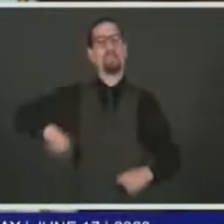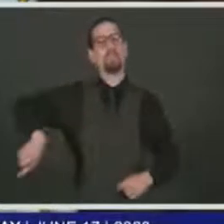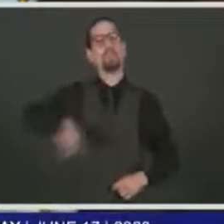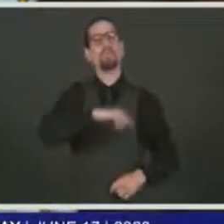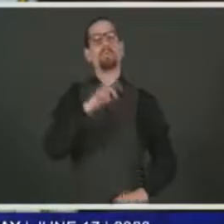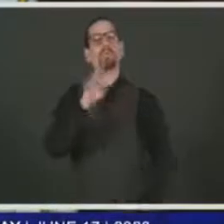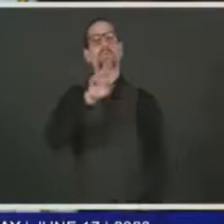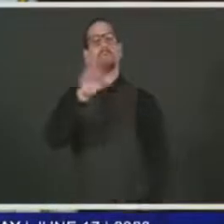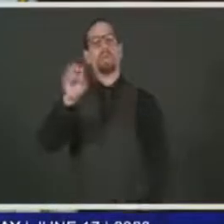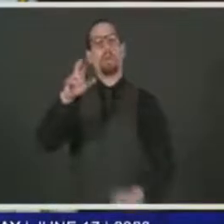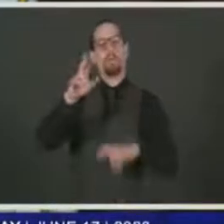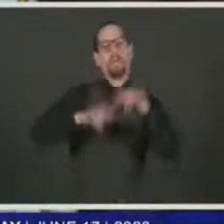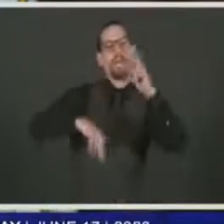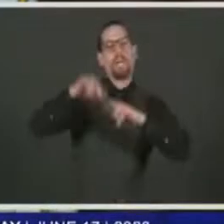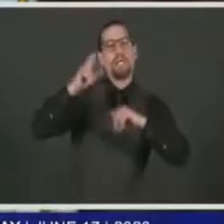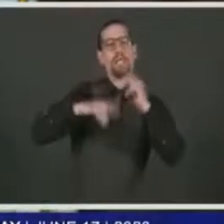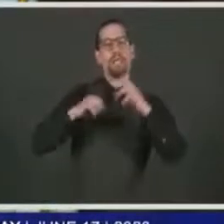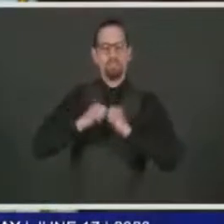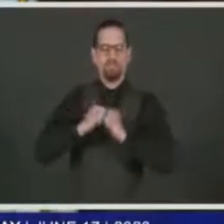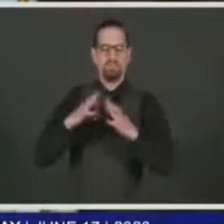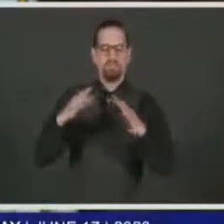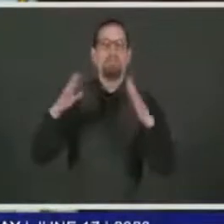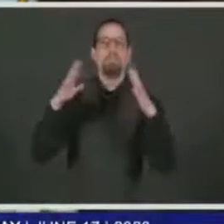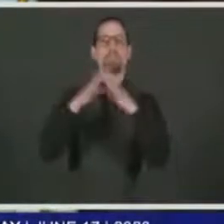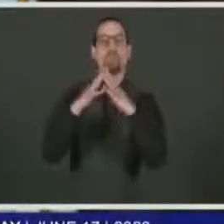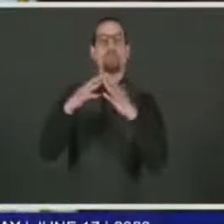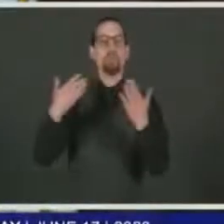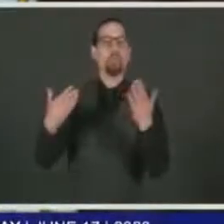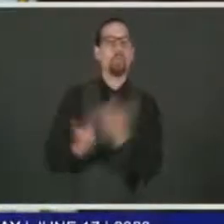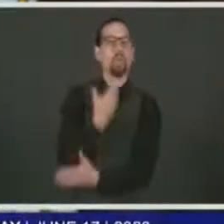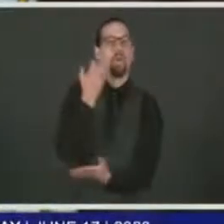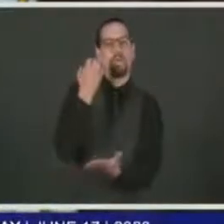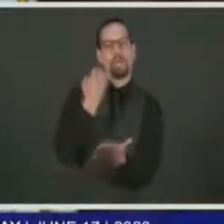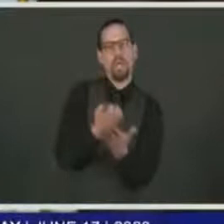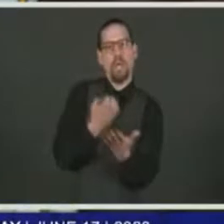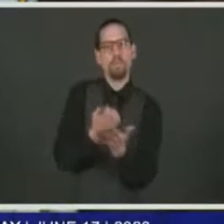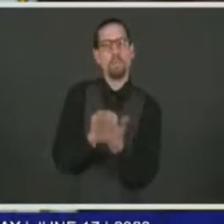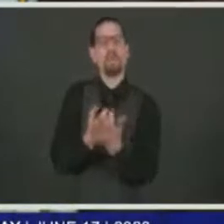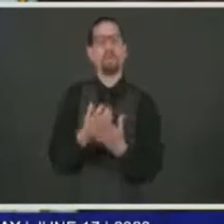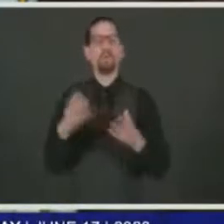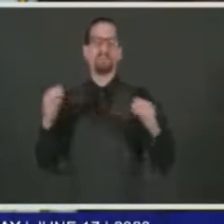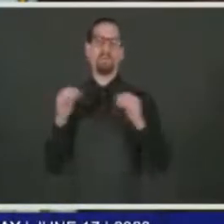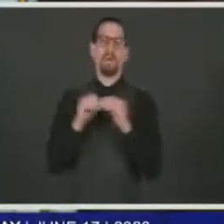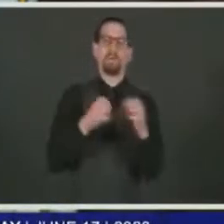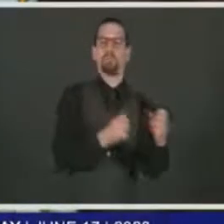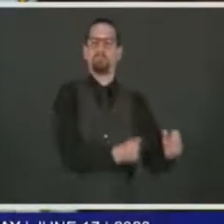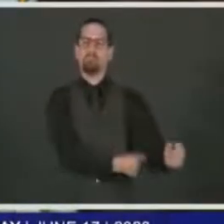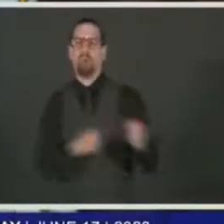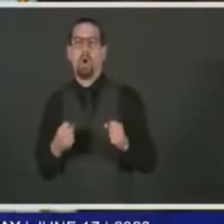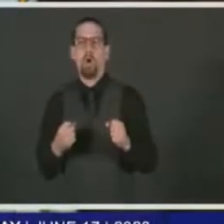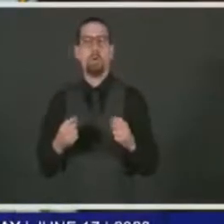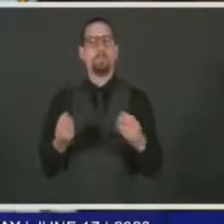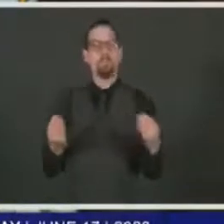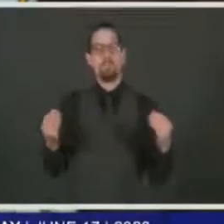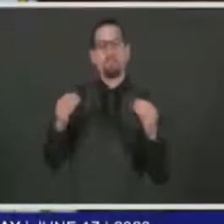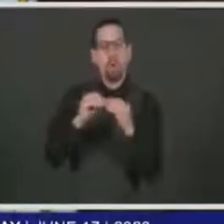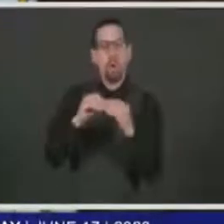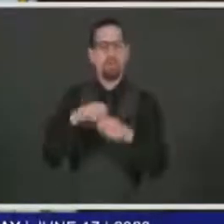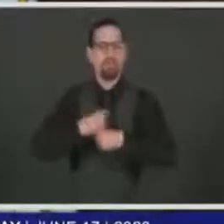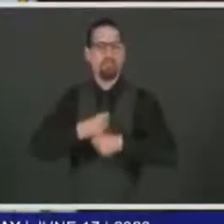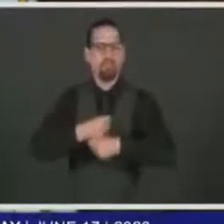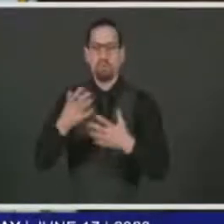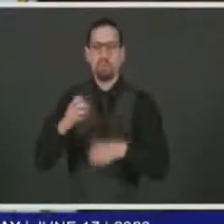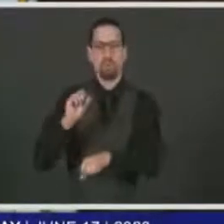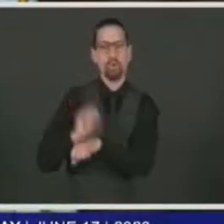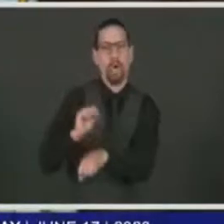and make it better, stronger, and more jobs than we went into it. But it isn't going to